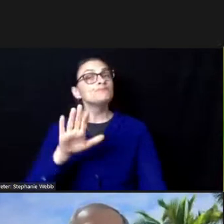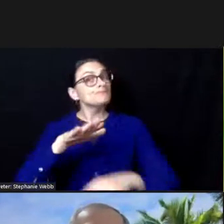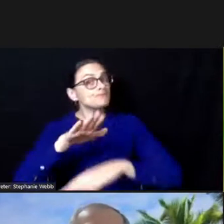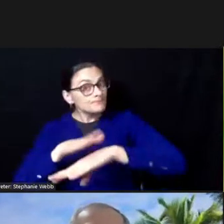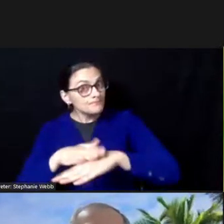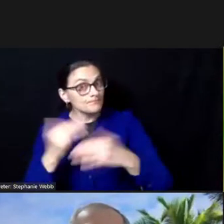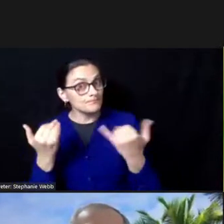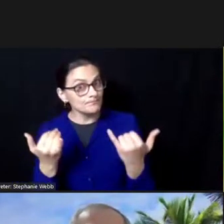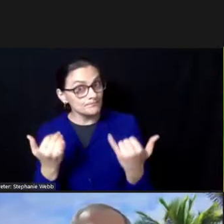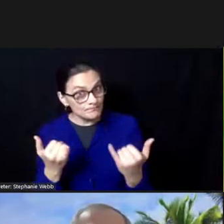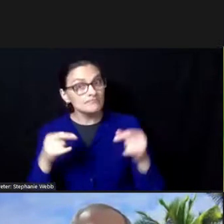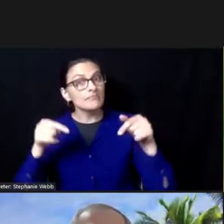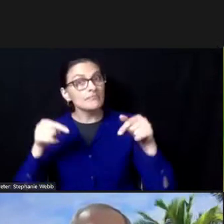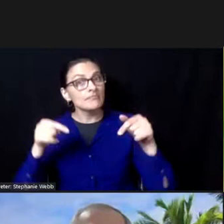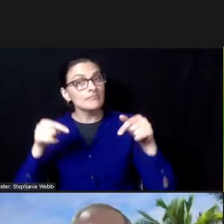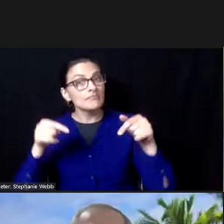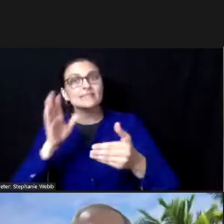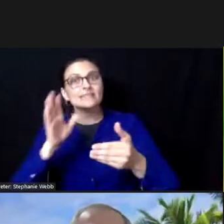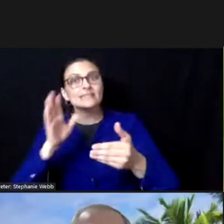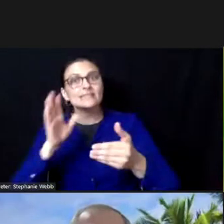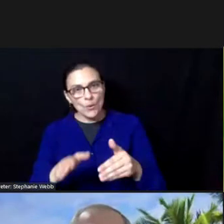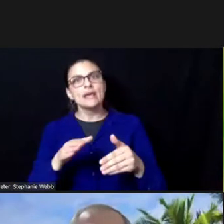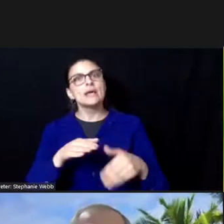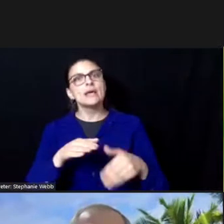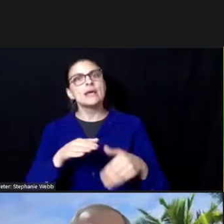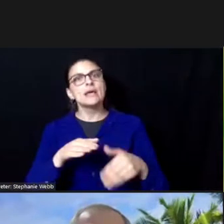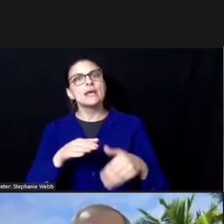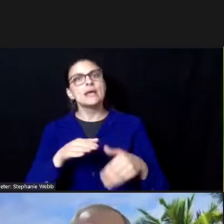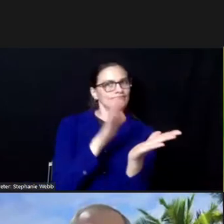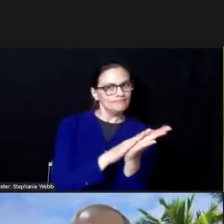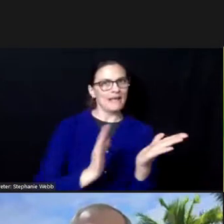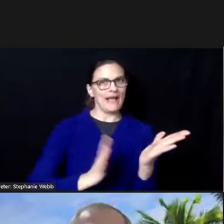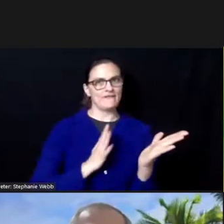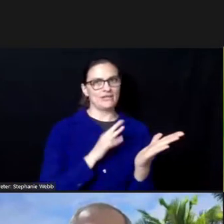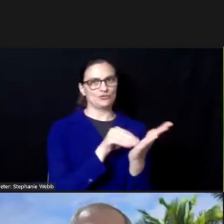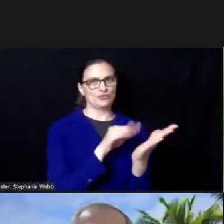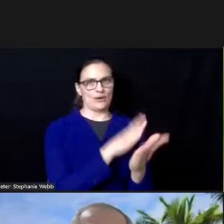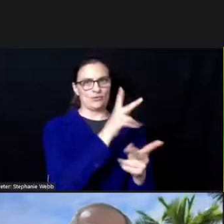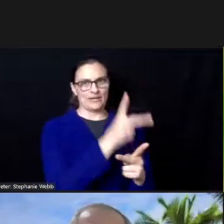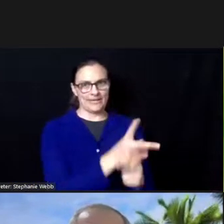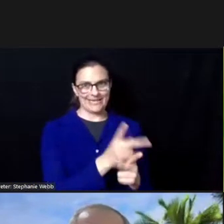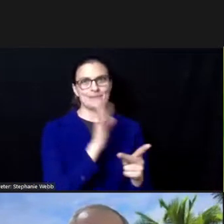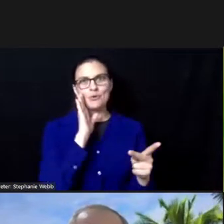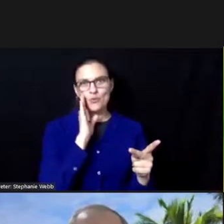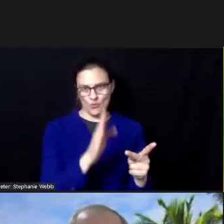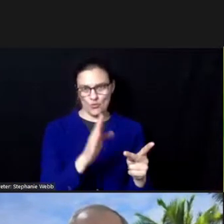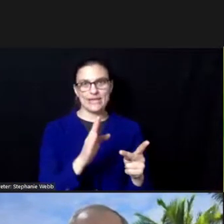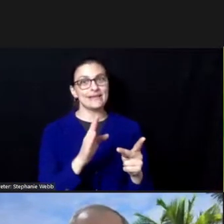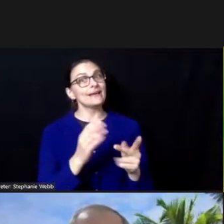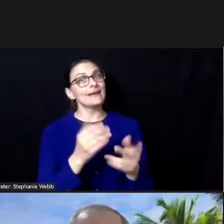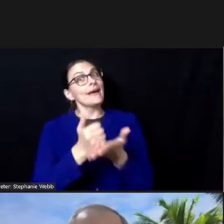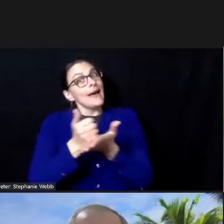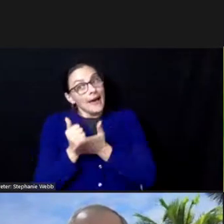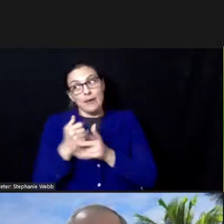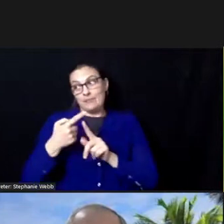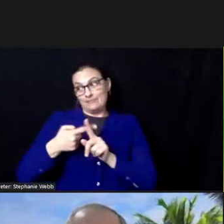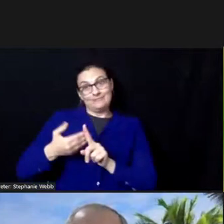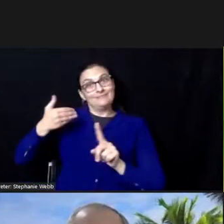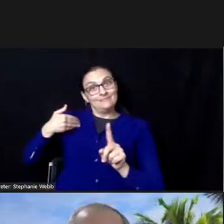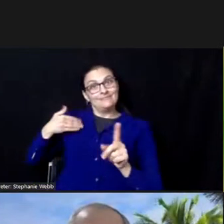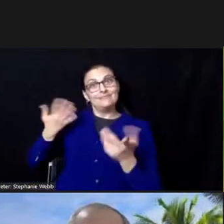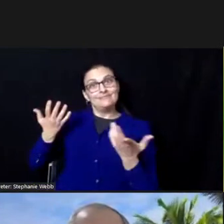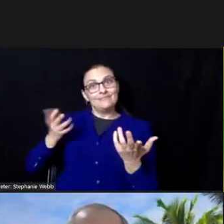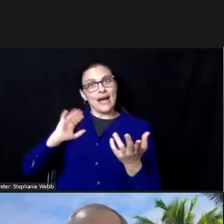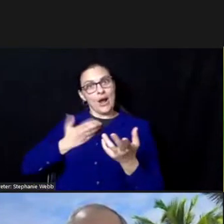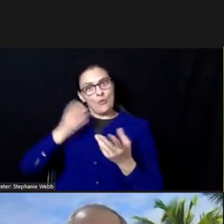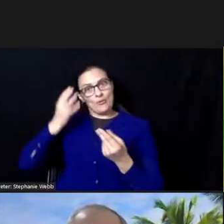process the commission initiated in January. Thank you again to everyone who tuned in last time or provided questions via